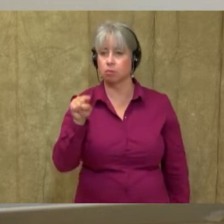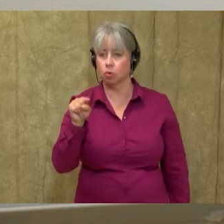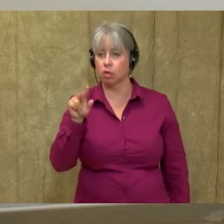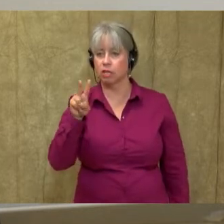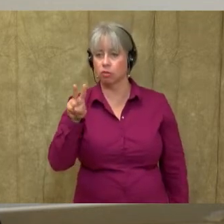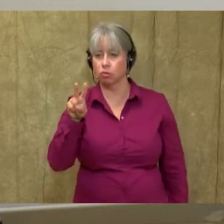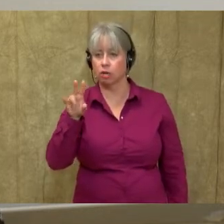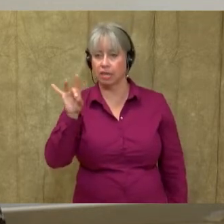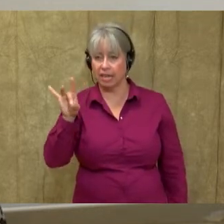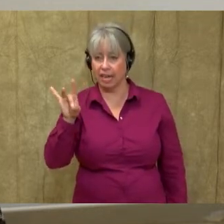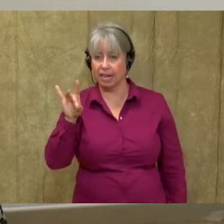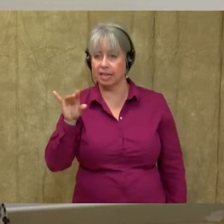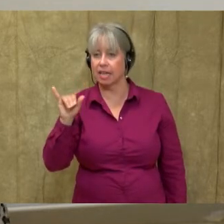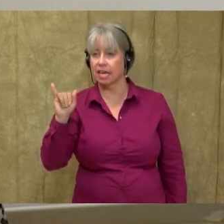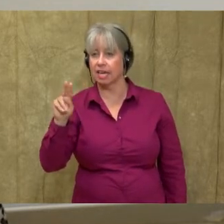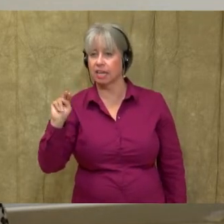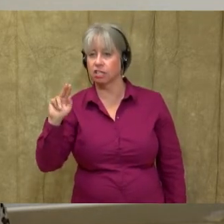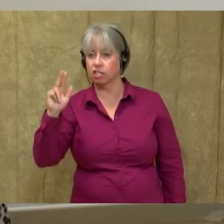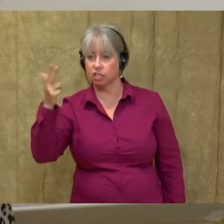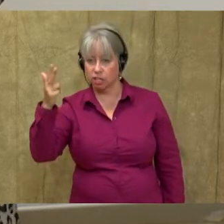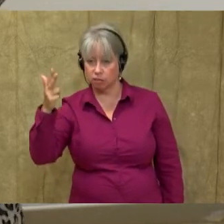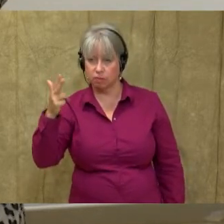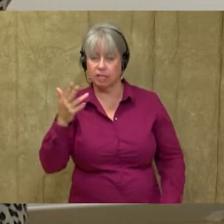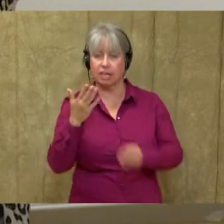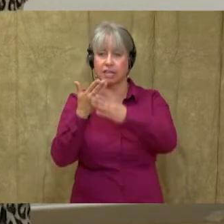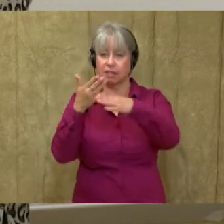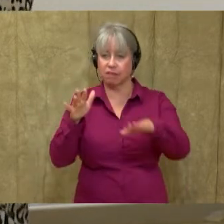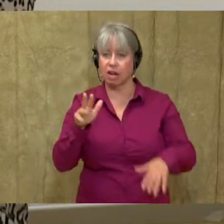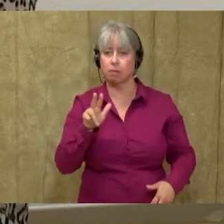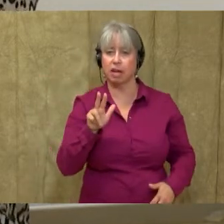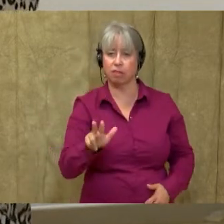6.28, and divide that by 3,